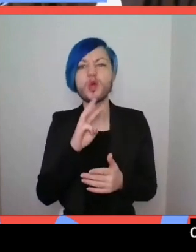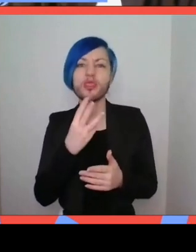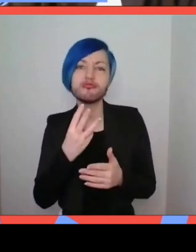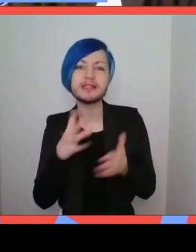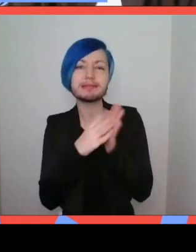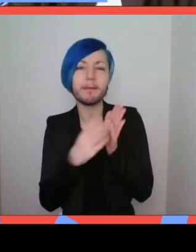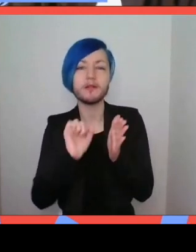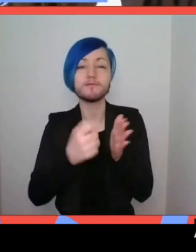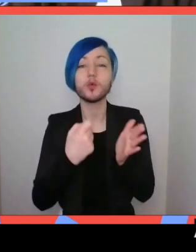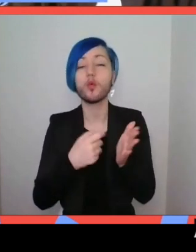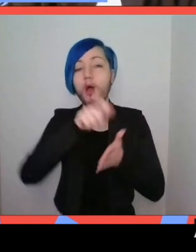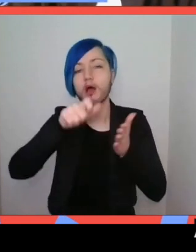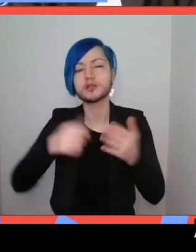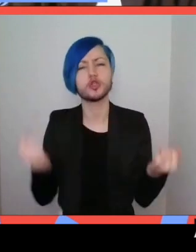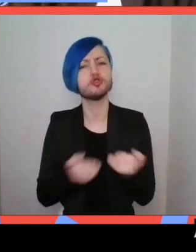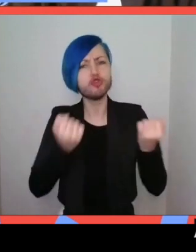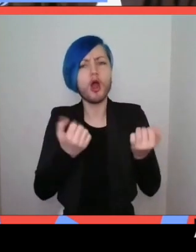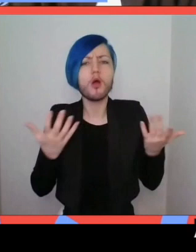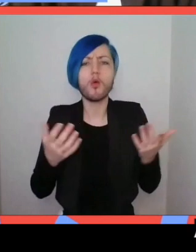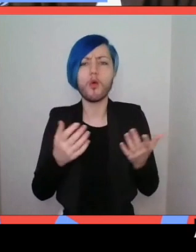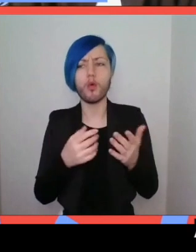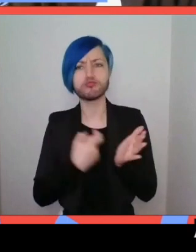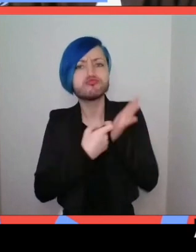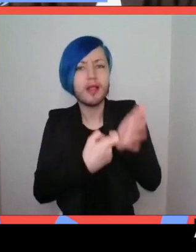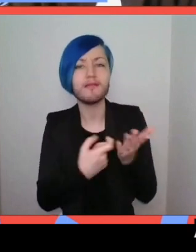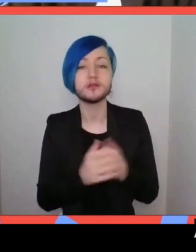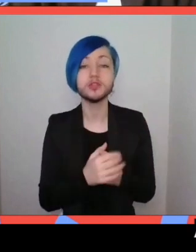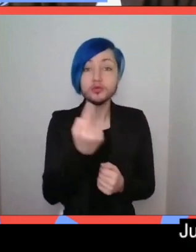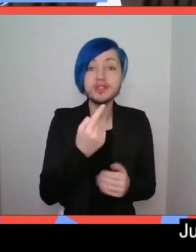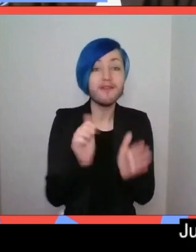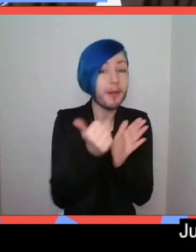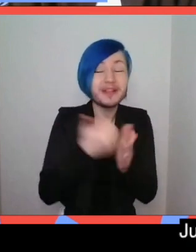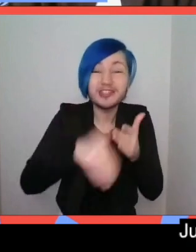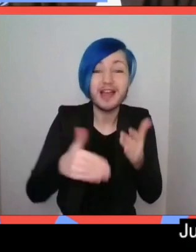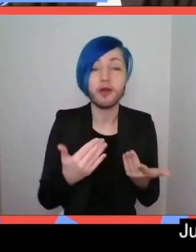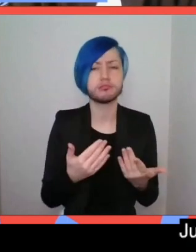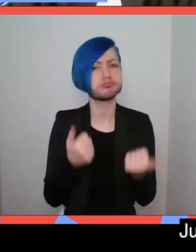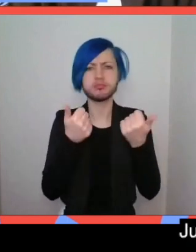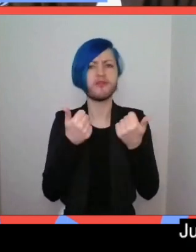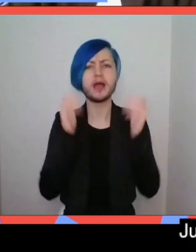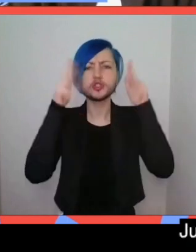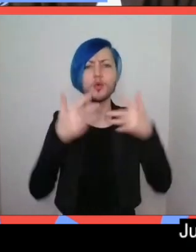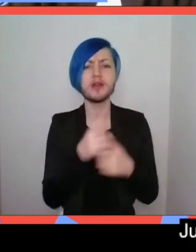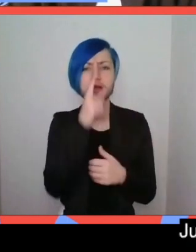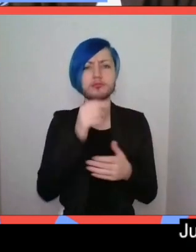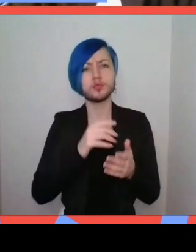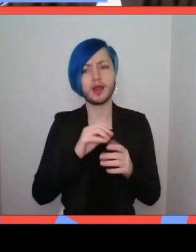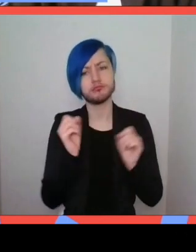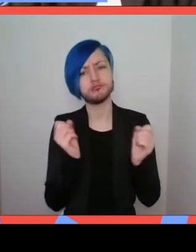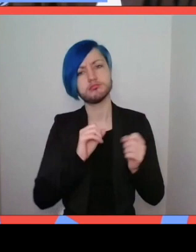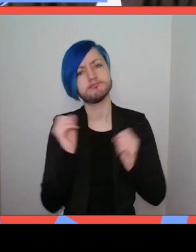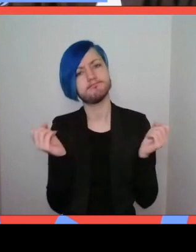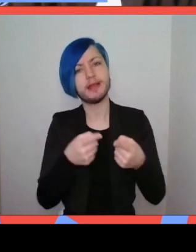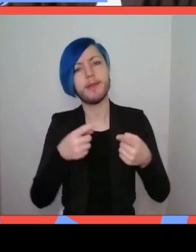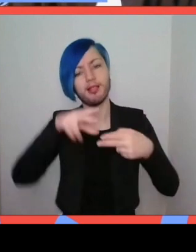articles. And if you've never been published before, don't worry. Just send a few unpublished examples of your writing in the